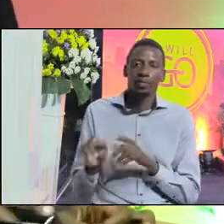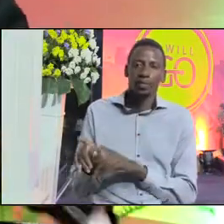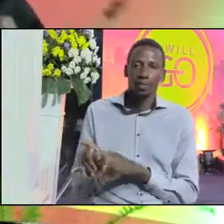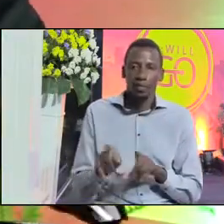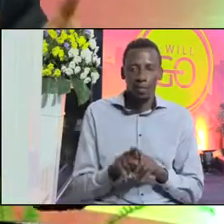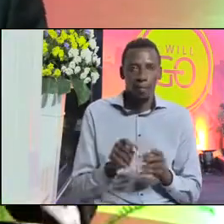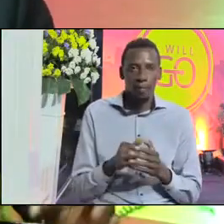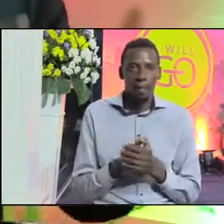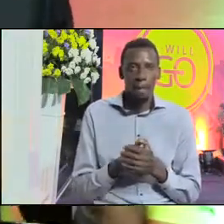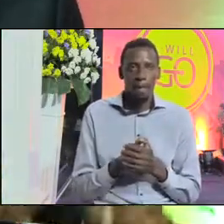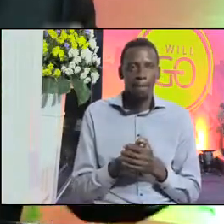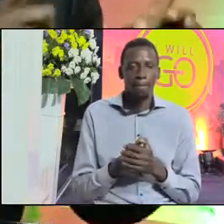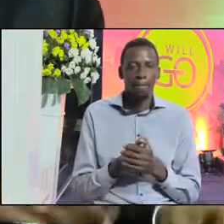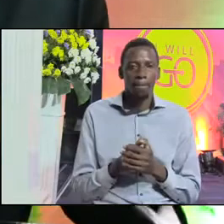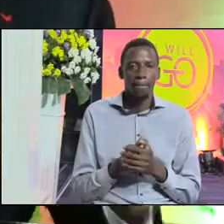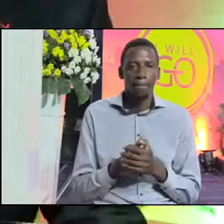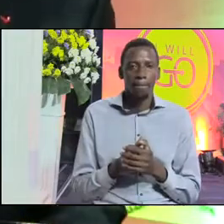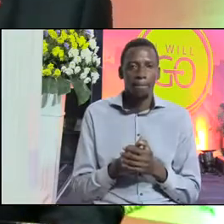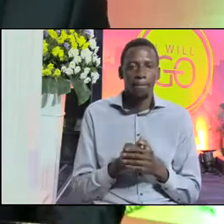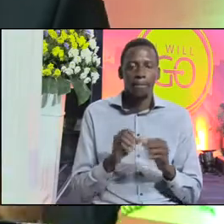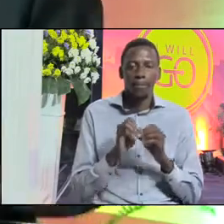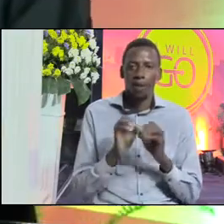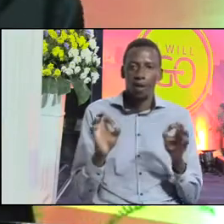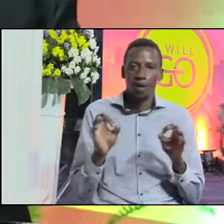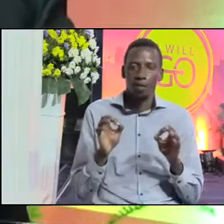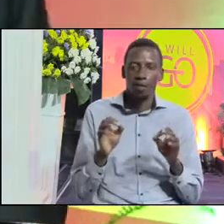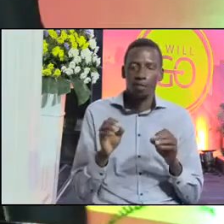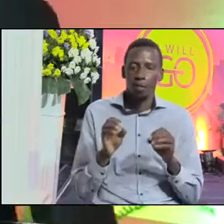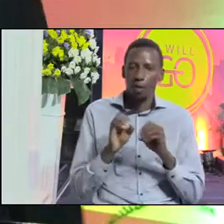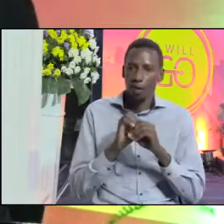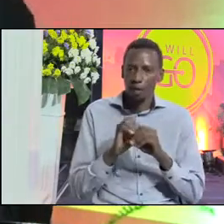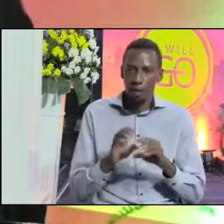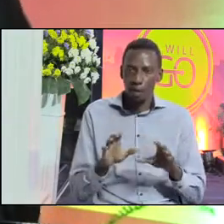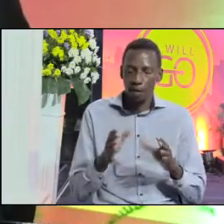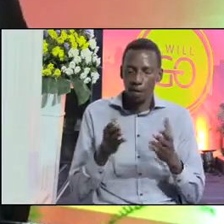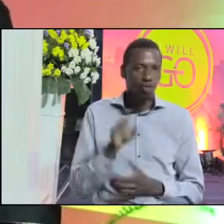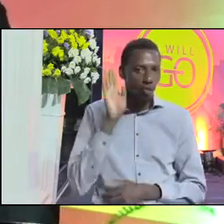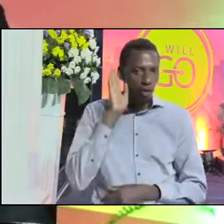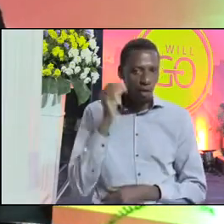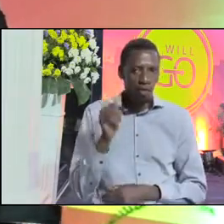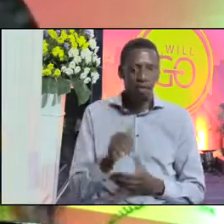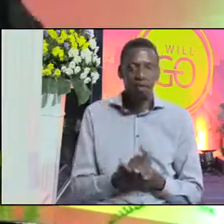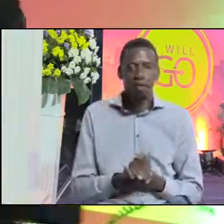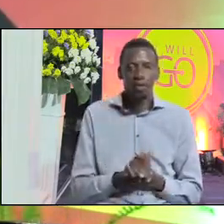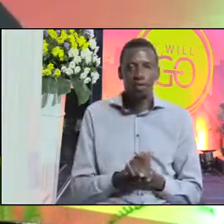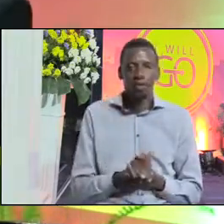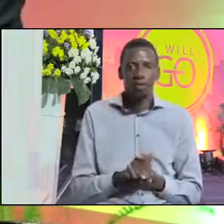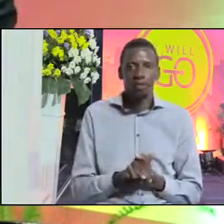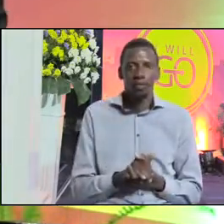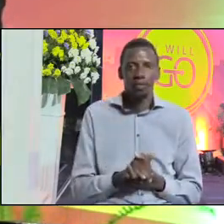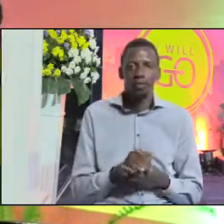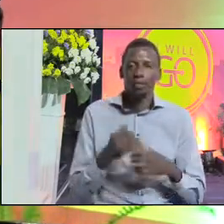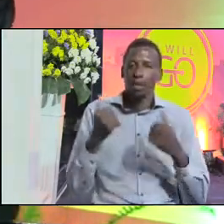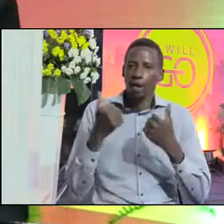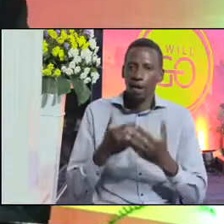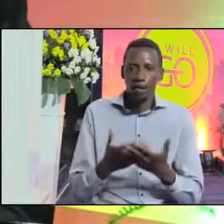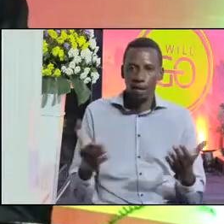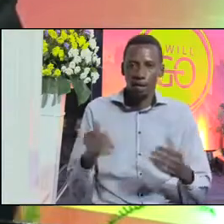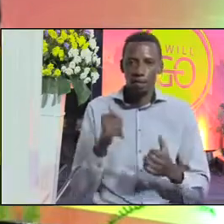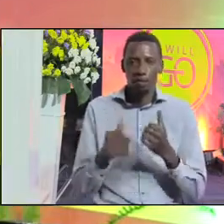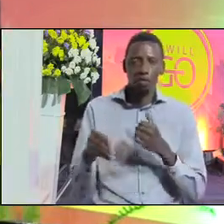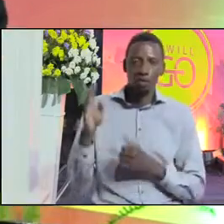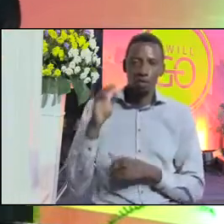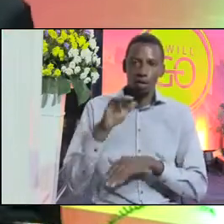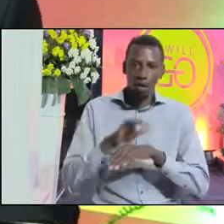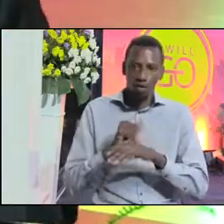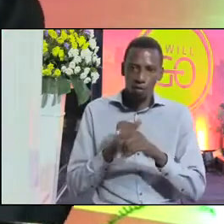Consequently, if there is no benediction, then there is no blessing. I said, whatever God has called you to do in